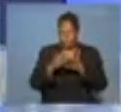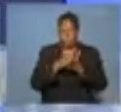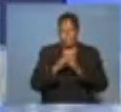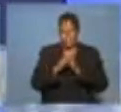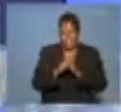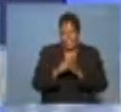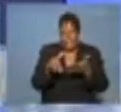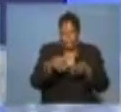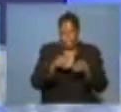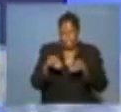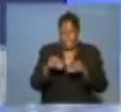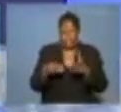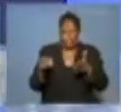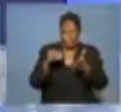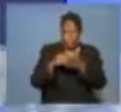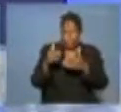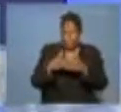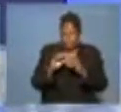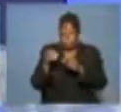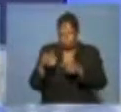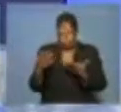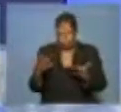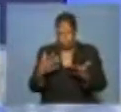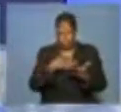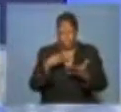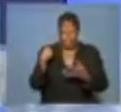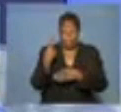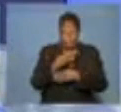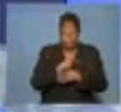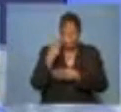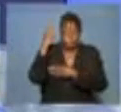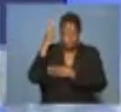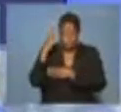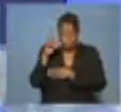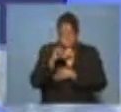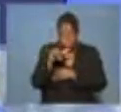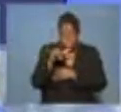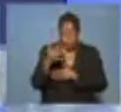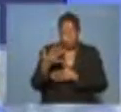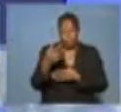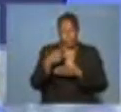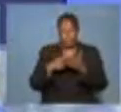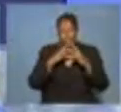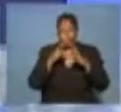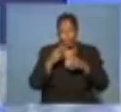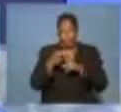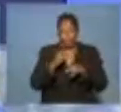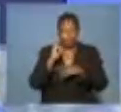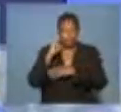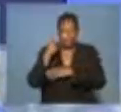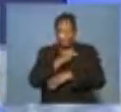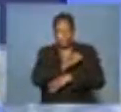that sand be restored? Well, if you're like us and is wondering the same, listen in to this report from our Jiminita Swain.